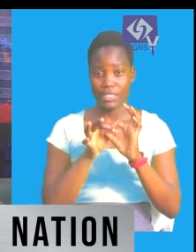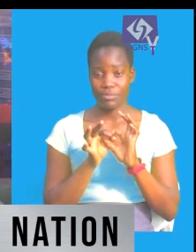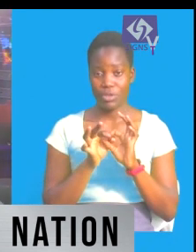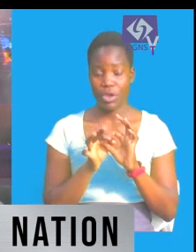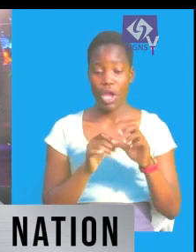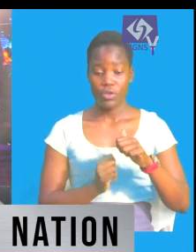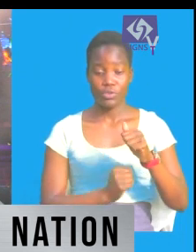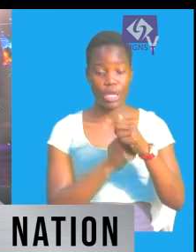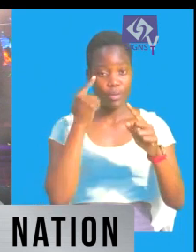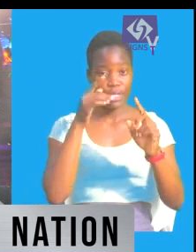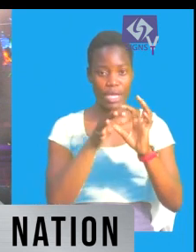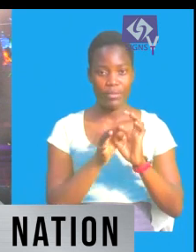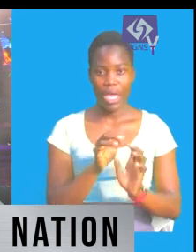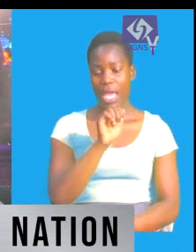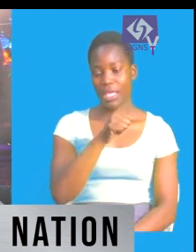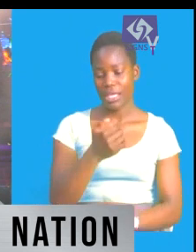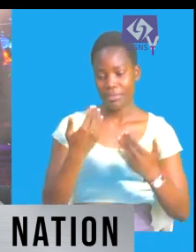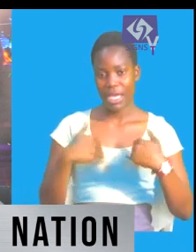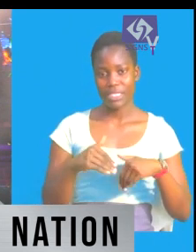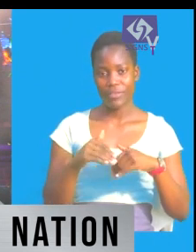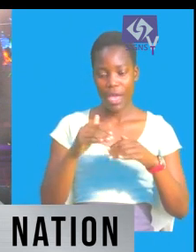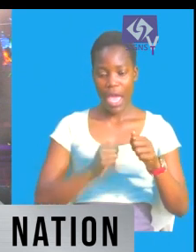Uko kwa Azimio. Uko kwa Azimio, hello.